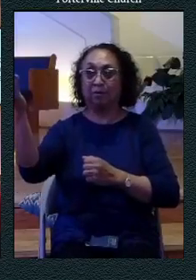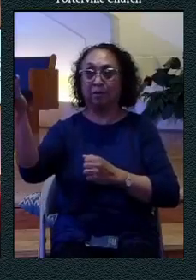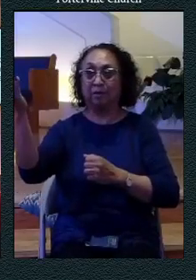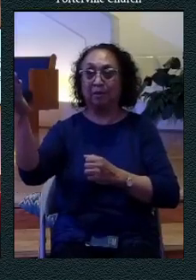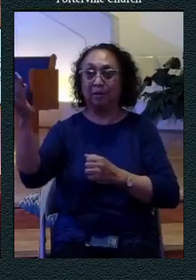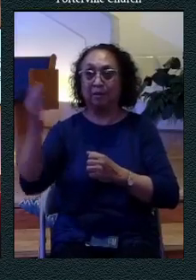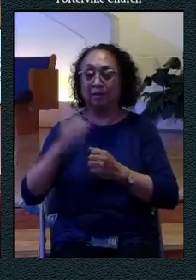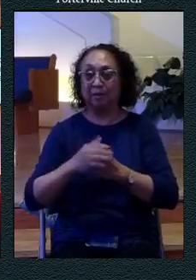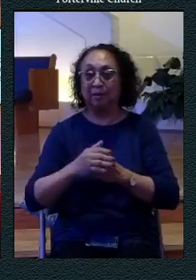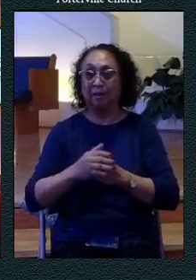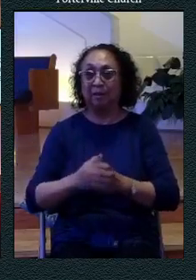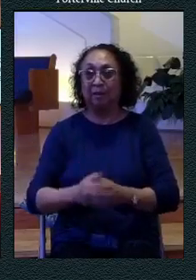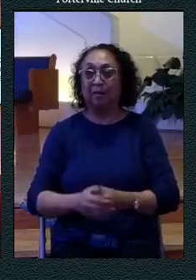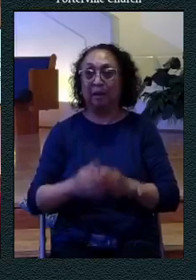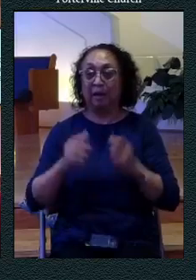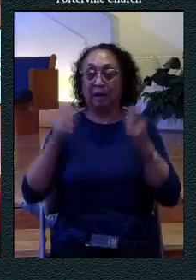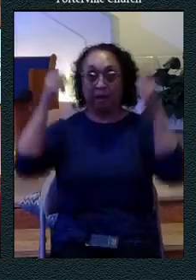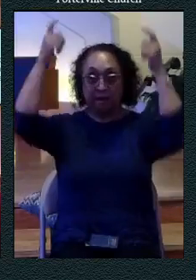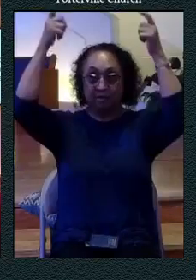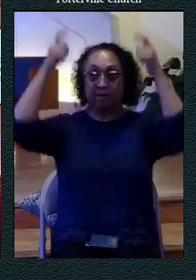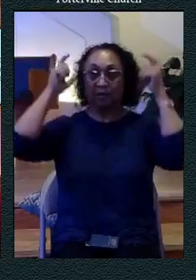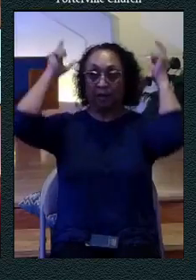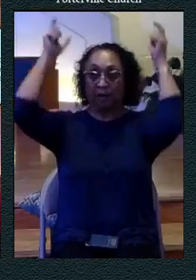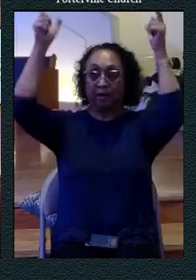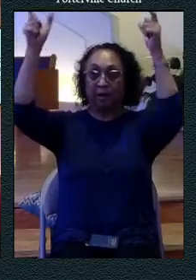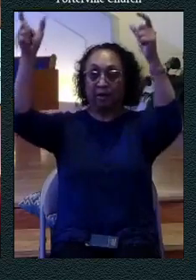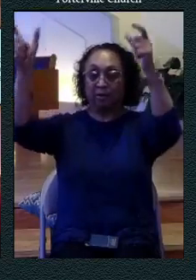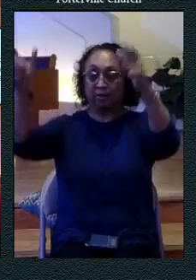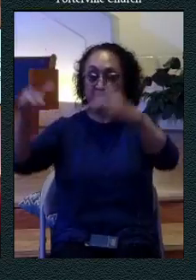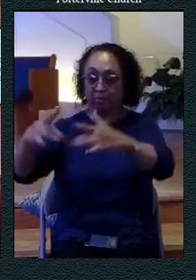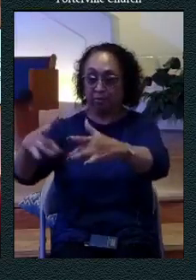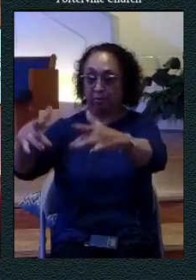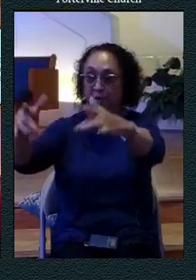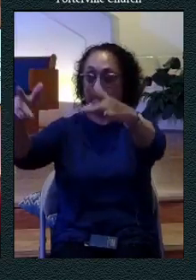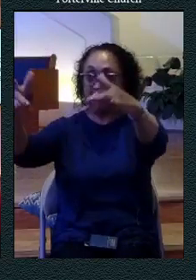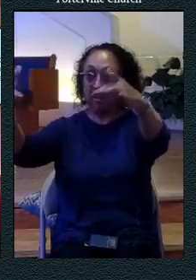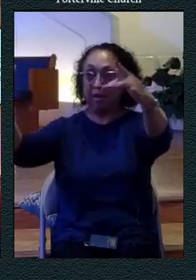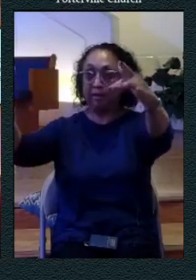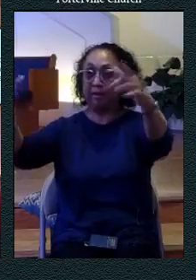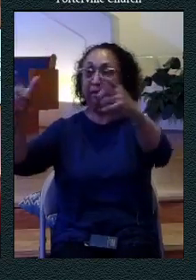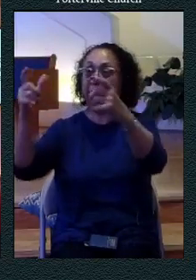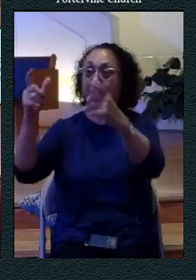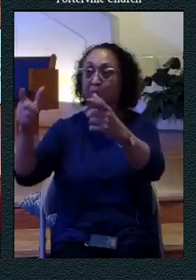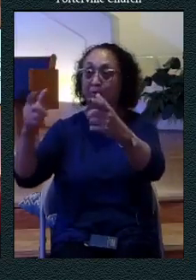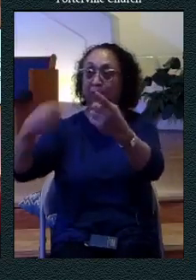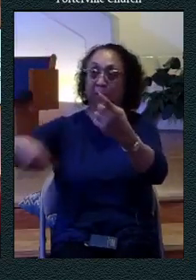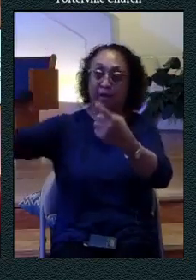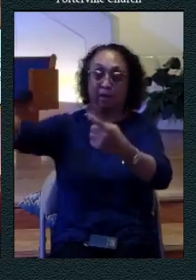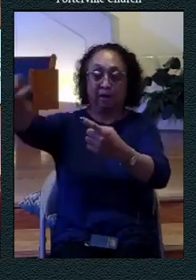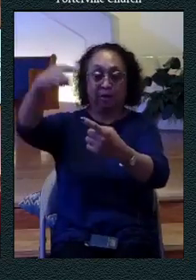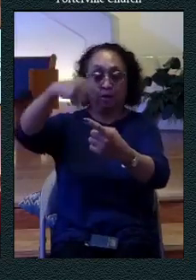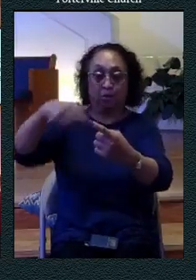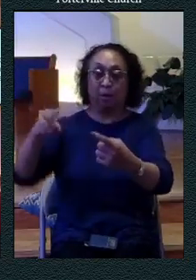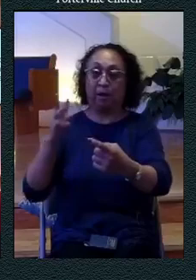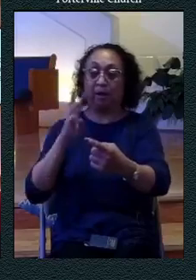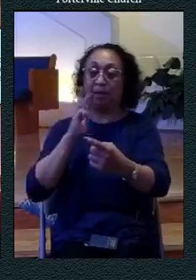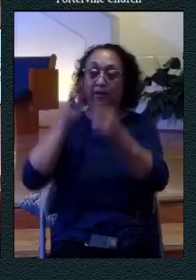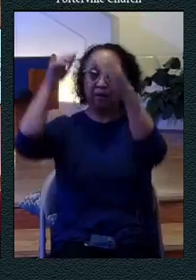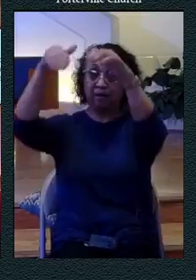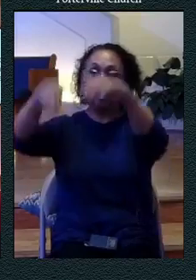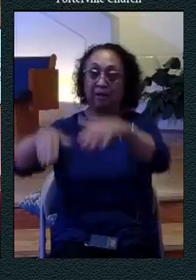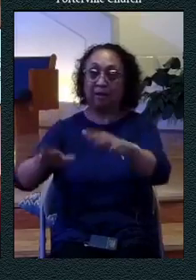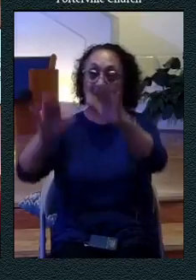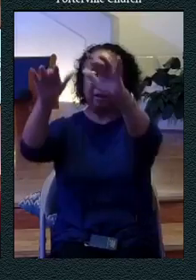adore thee, casting down their bright crowns around